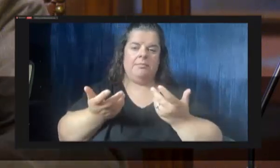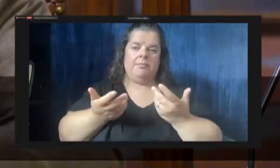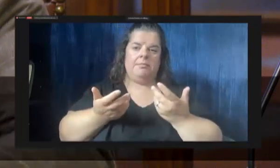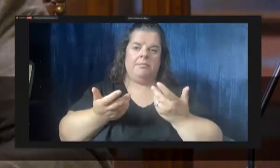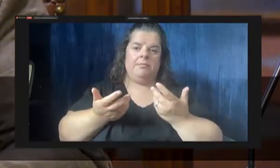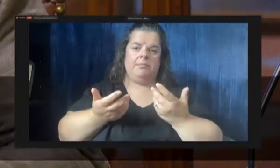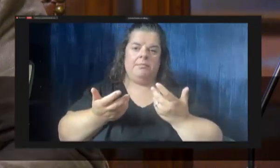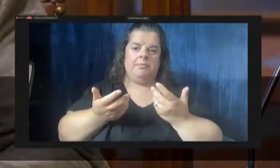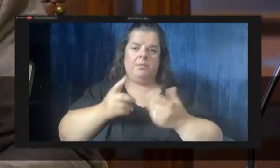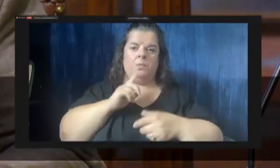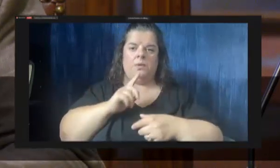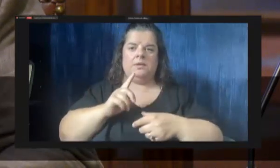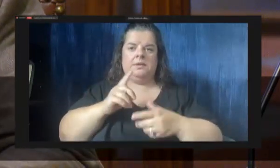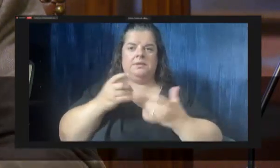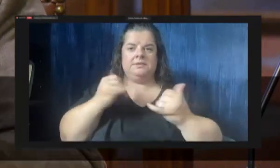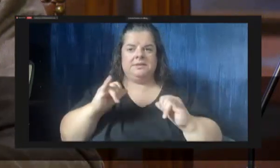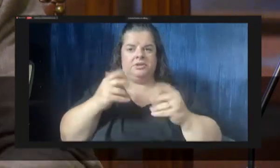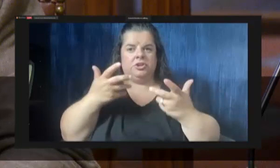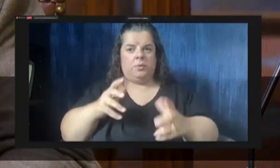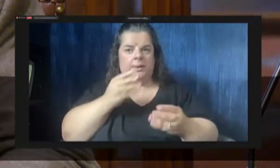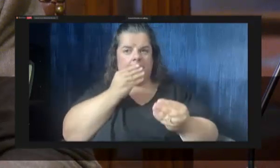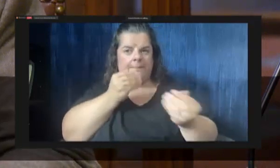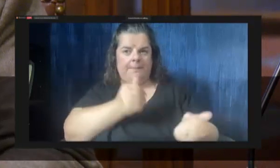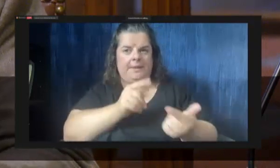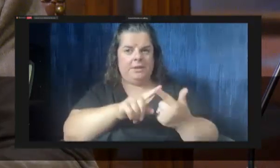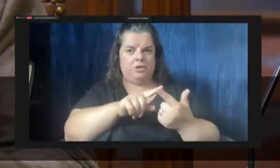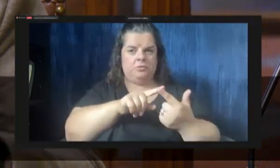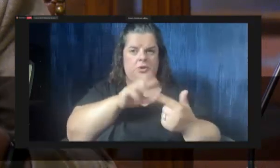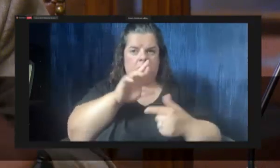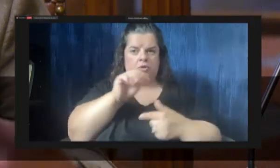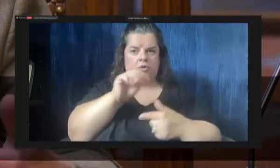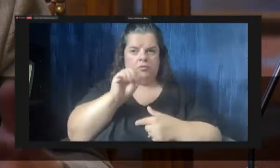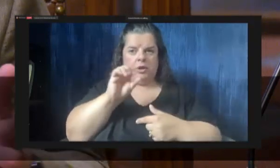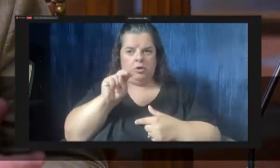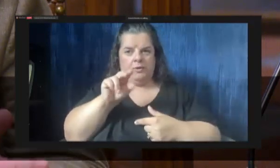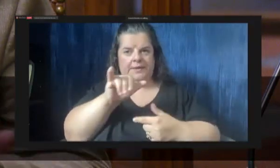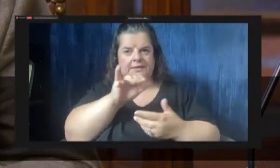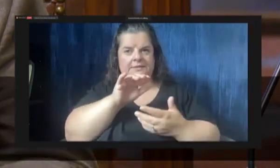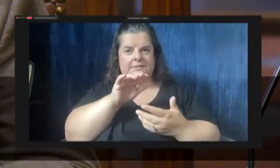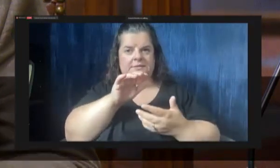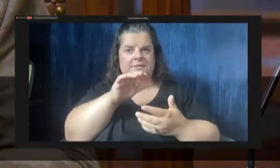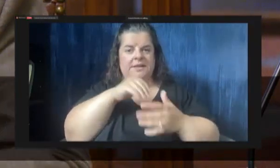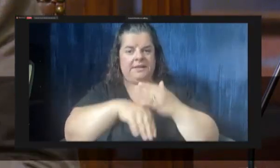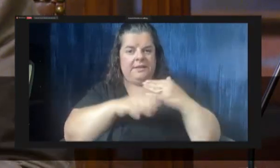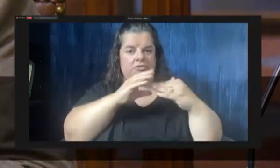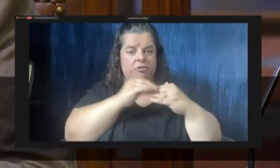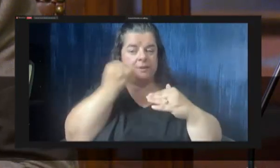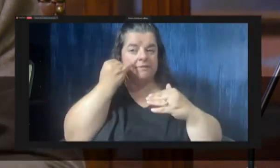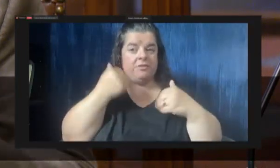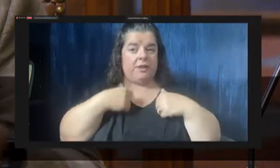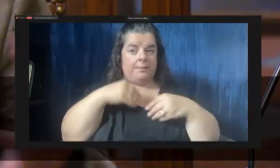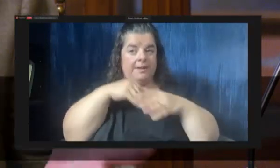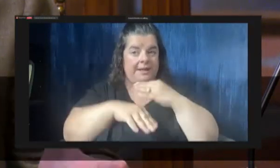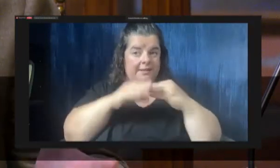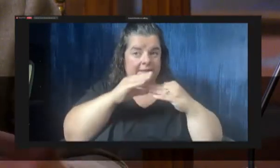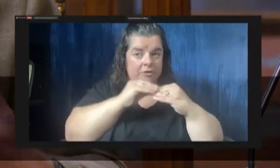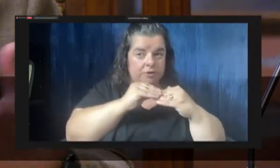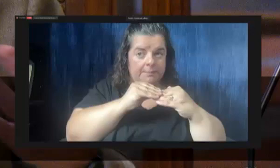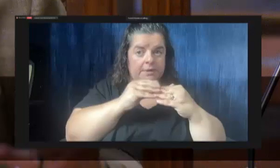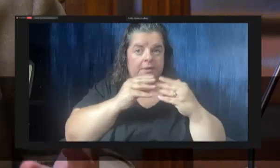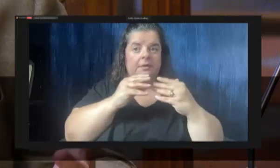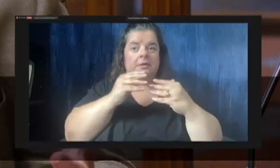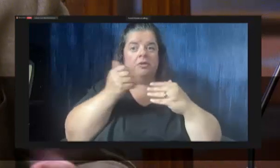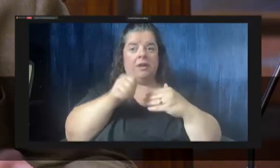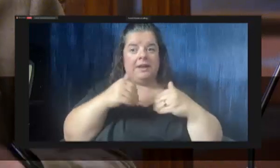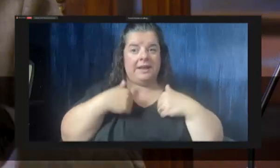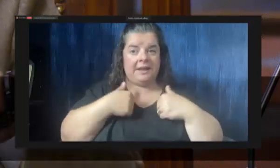but we still don't want to be cruel to a raccoon that is caught in a trap. So we need to ensure that if there is a raccoon that ends up in a trap, or any animal ends up,